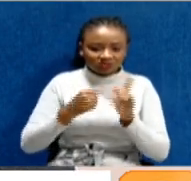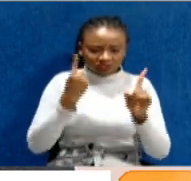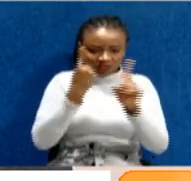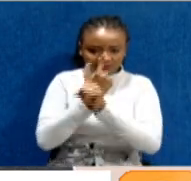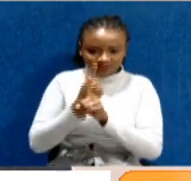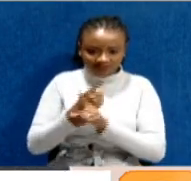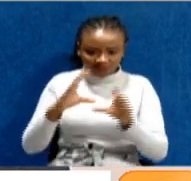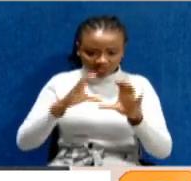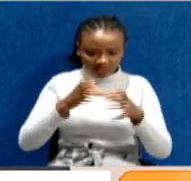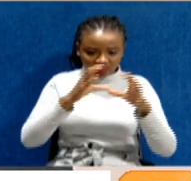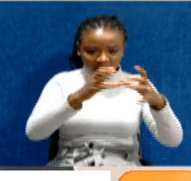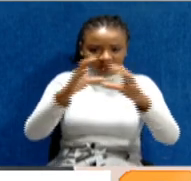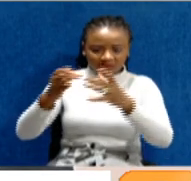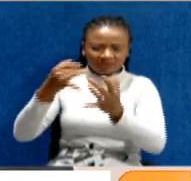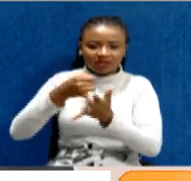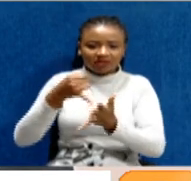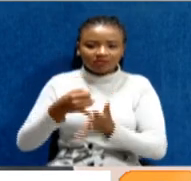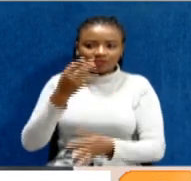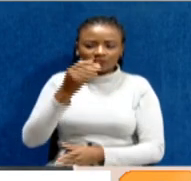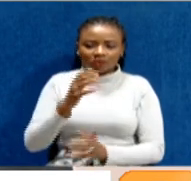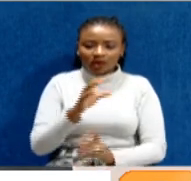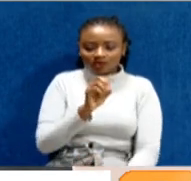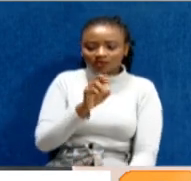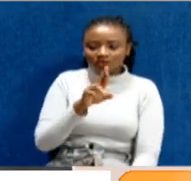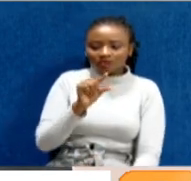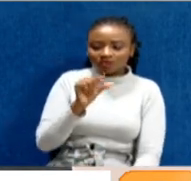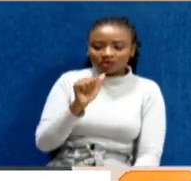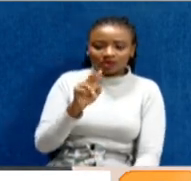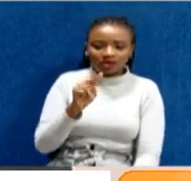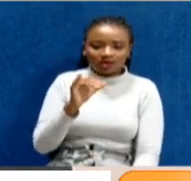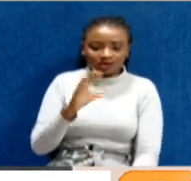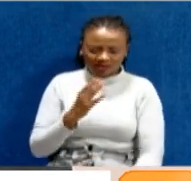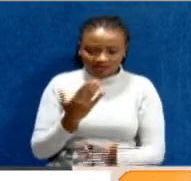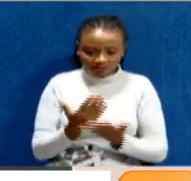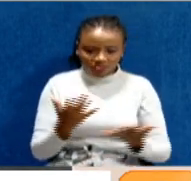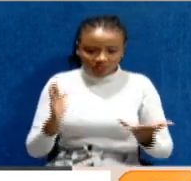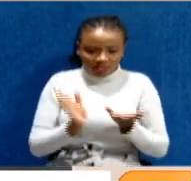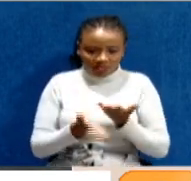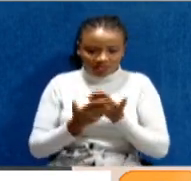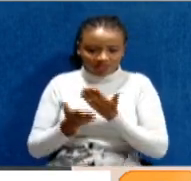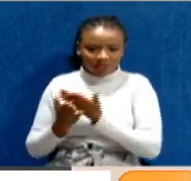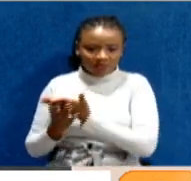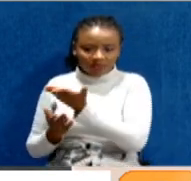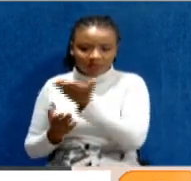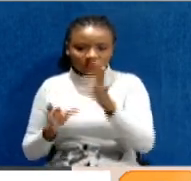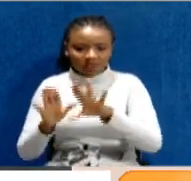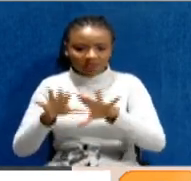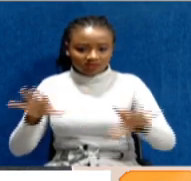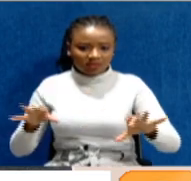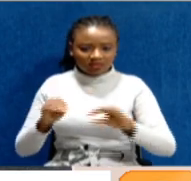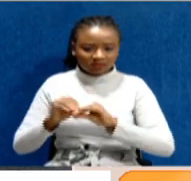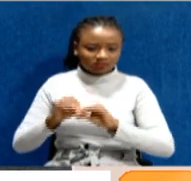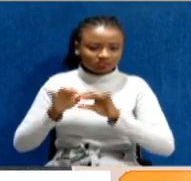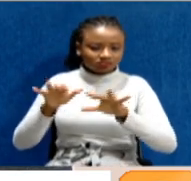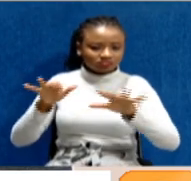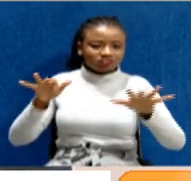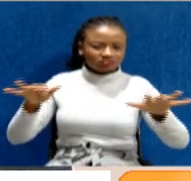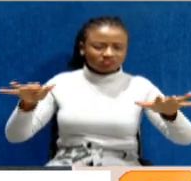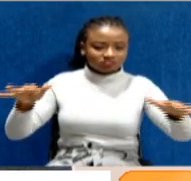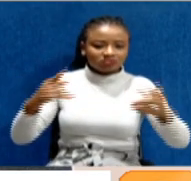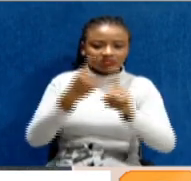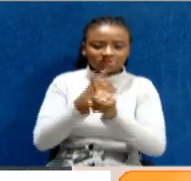also engaging, because organic products have a lot of potential. They are catching a lot of niche markets, and therefore different